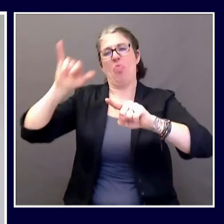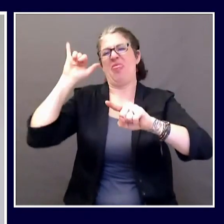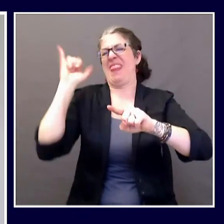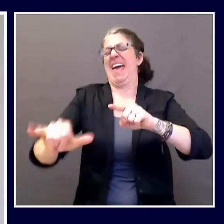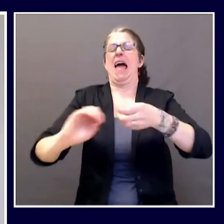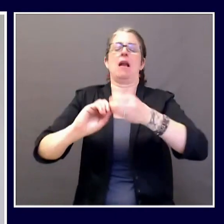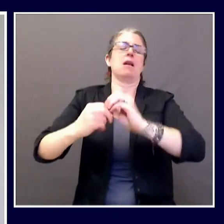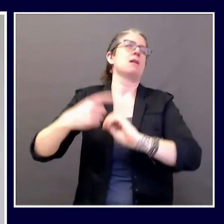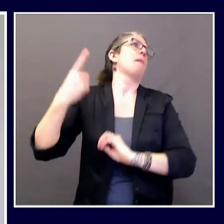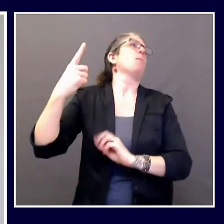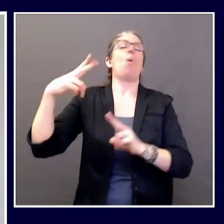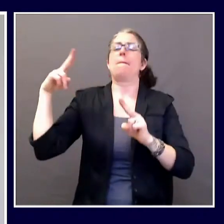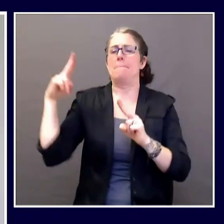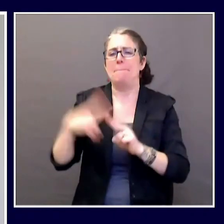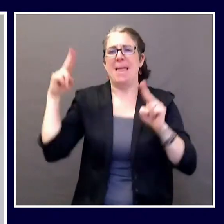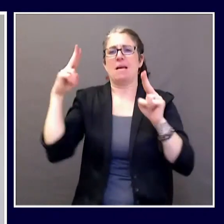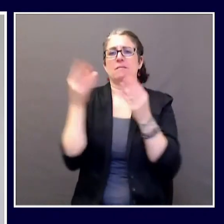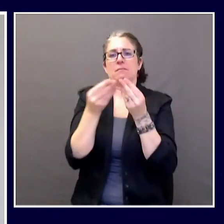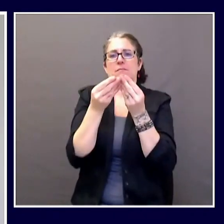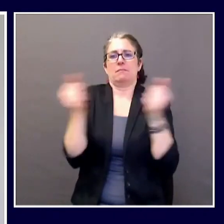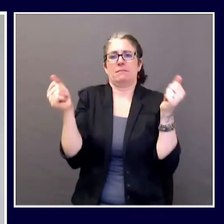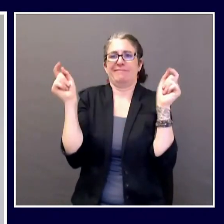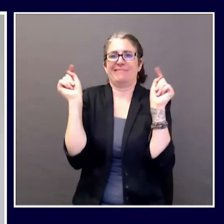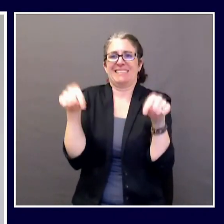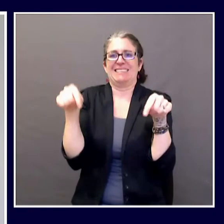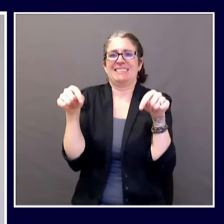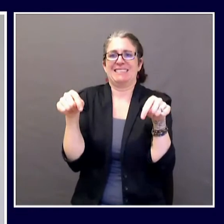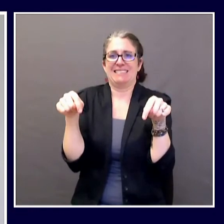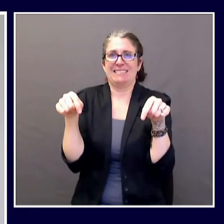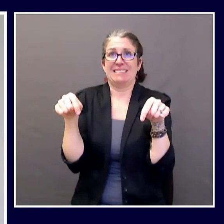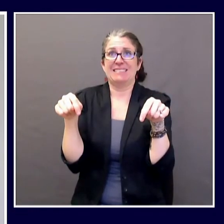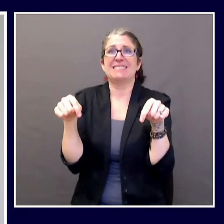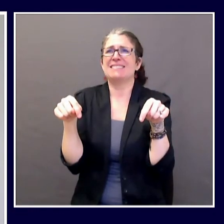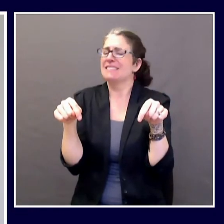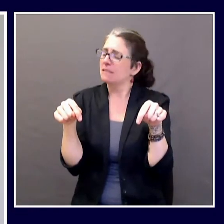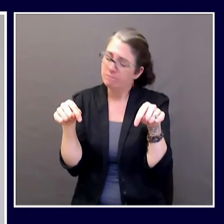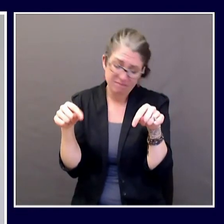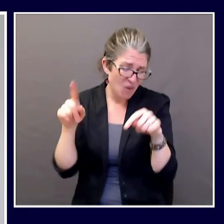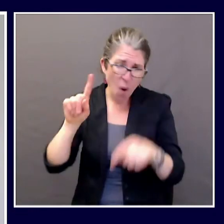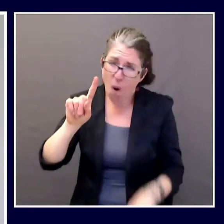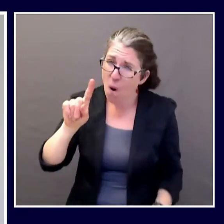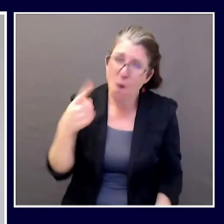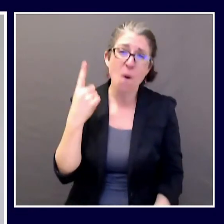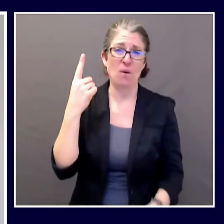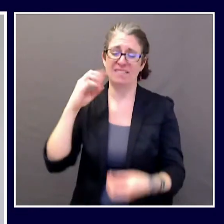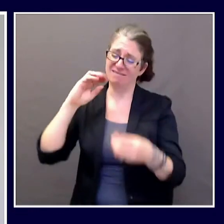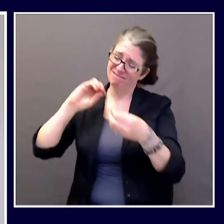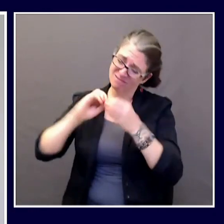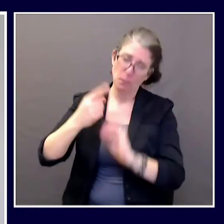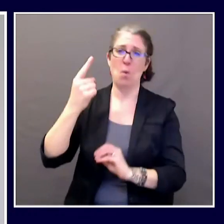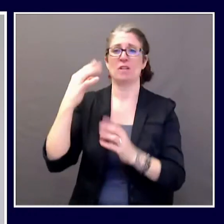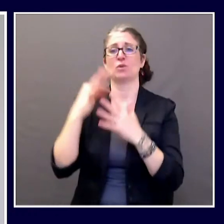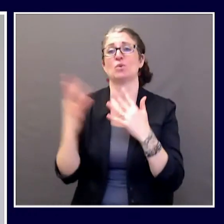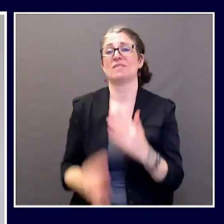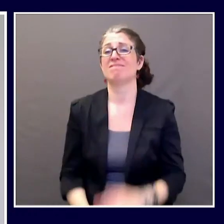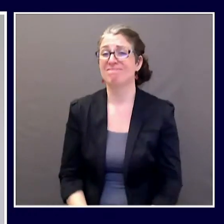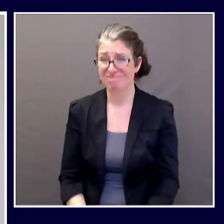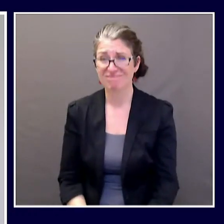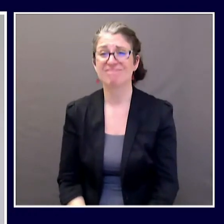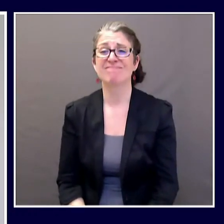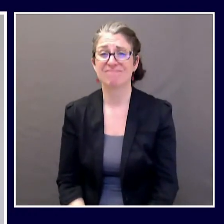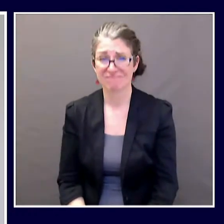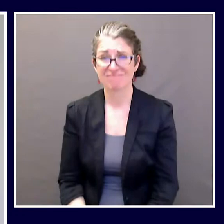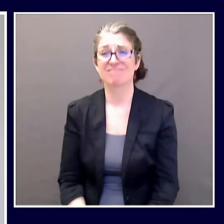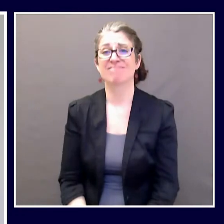One final thing. There have been one group of folks who have been with us since our very, very, very